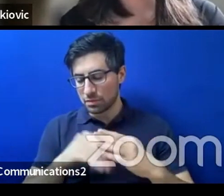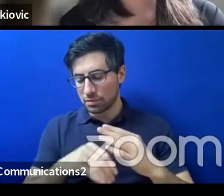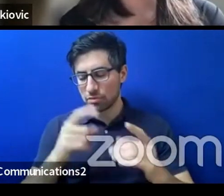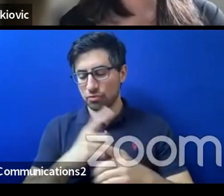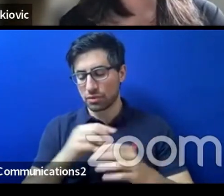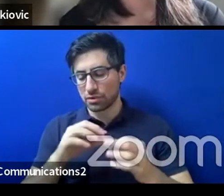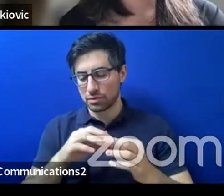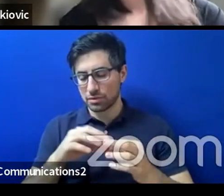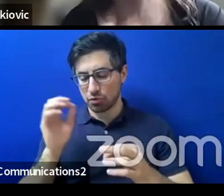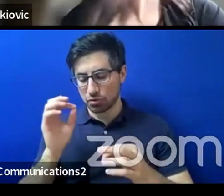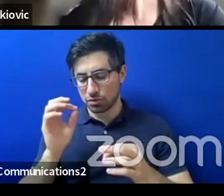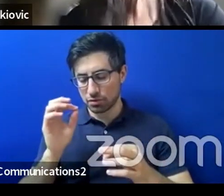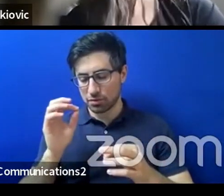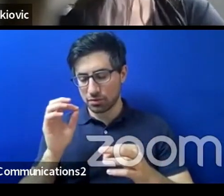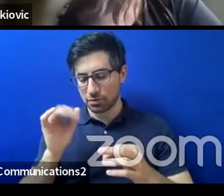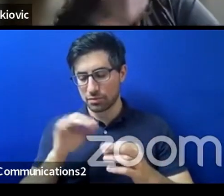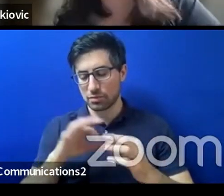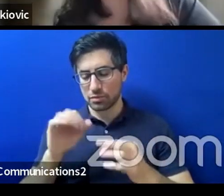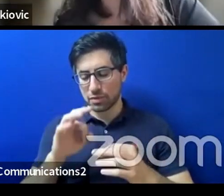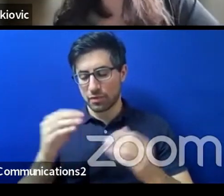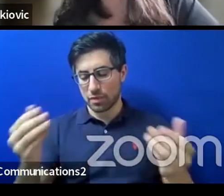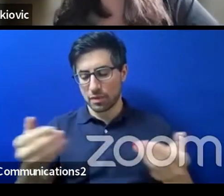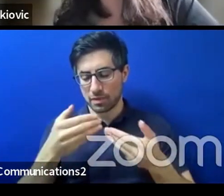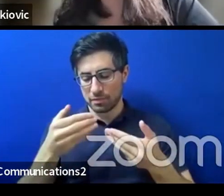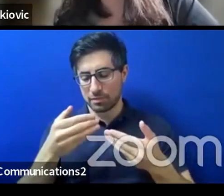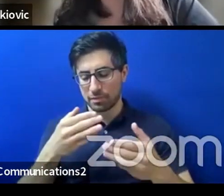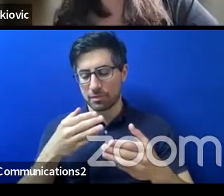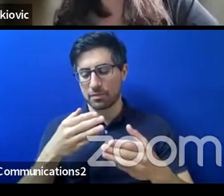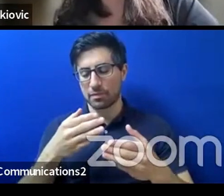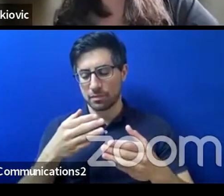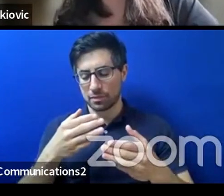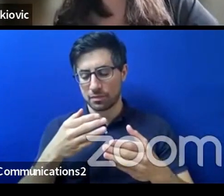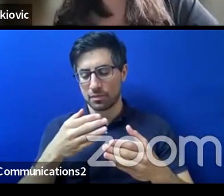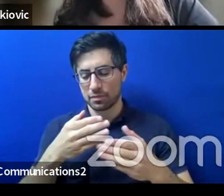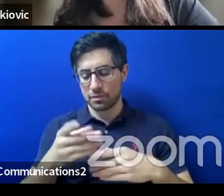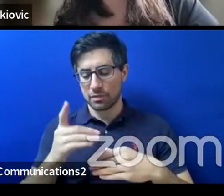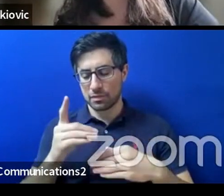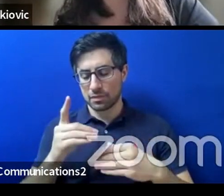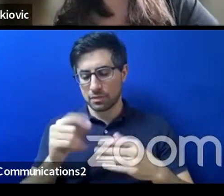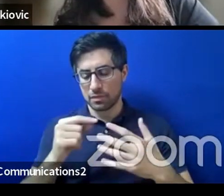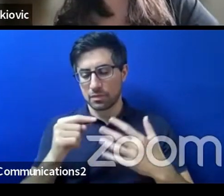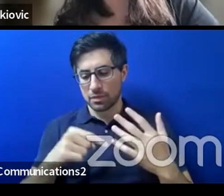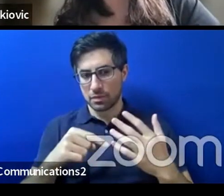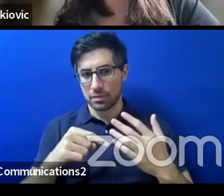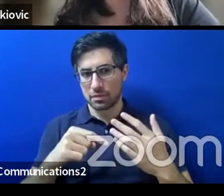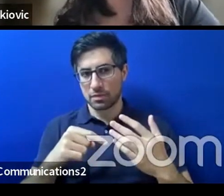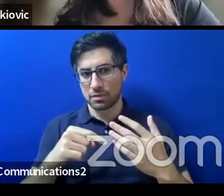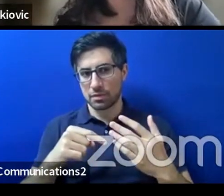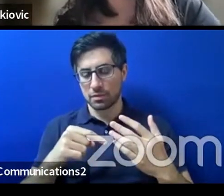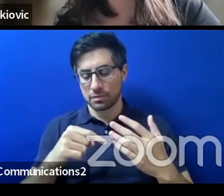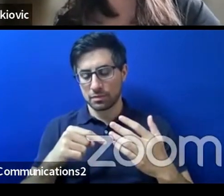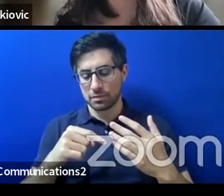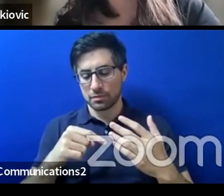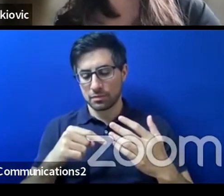spirit, and that is a spirit of welcome at the Disability Filibuster. Now,